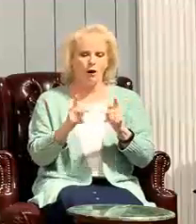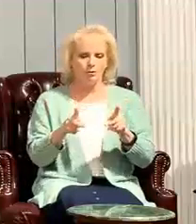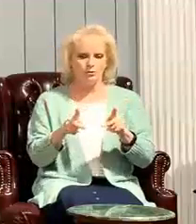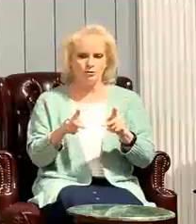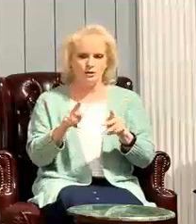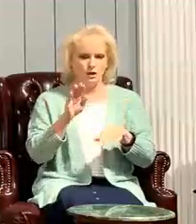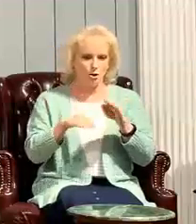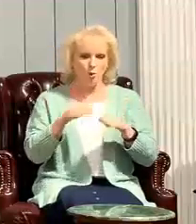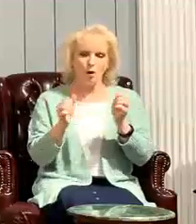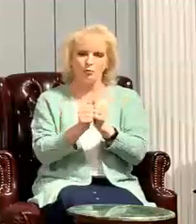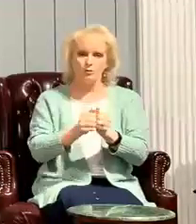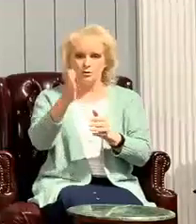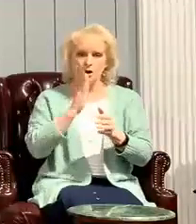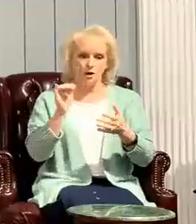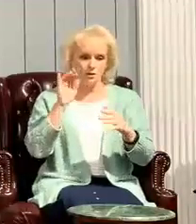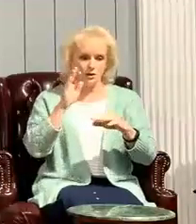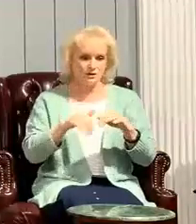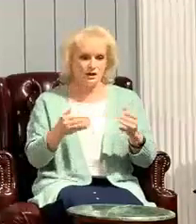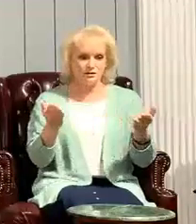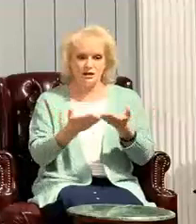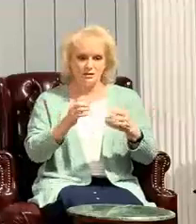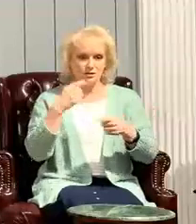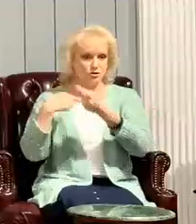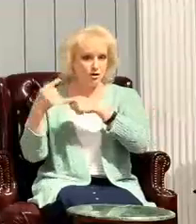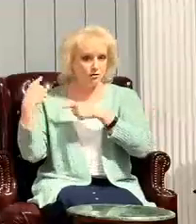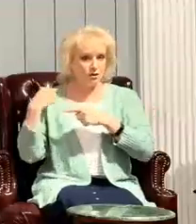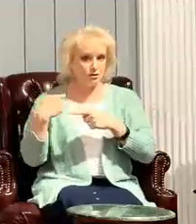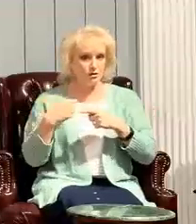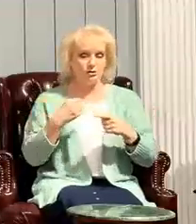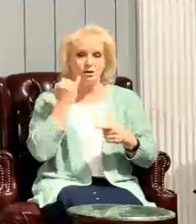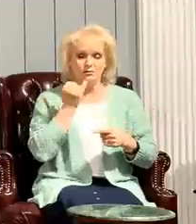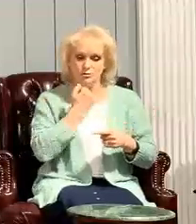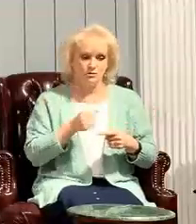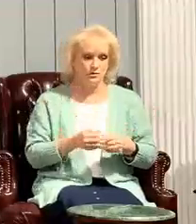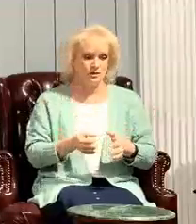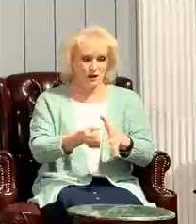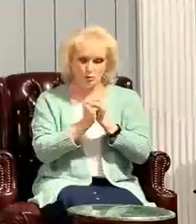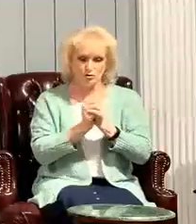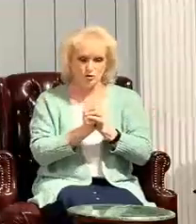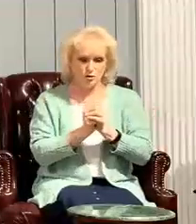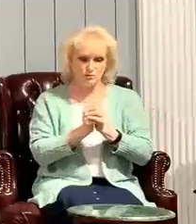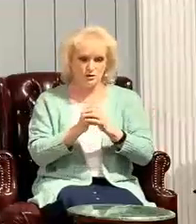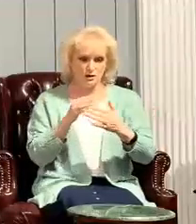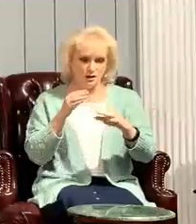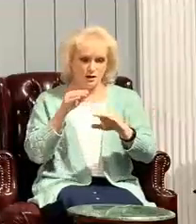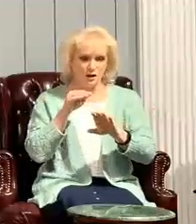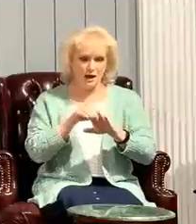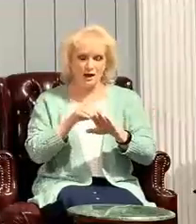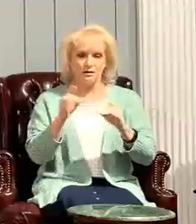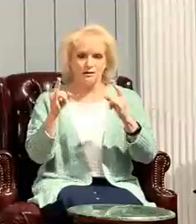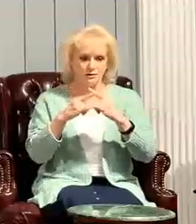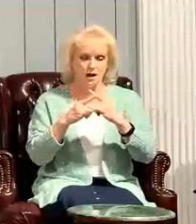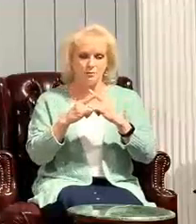Jews. They've worshipped at the tabernacle. They've followed the pillar of fire